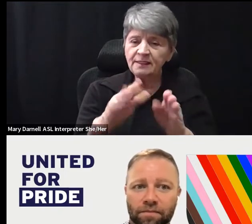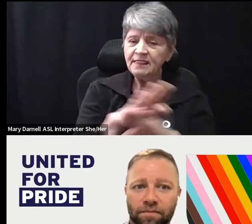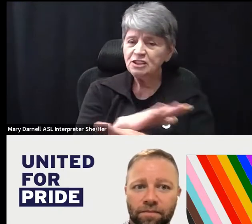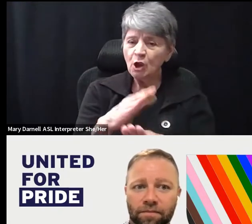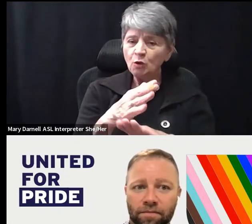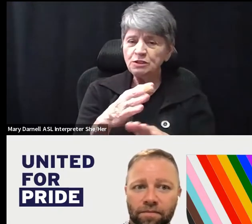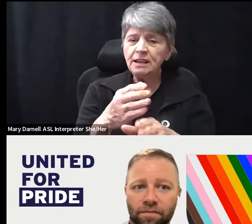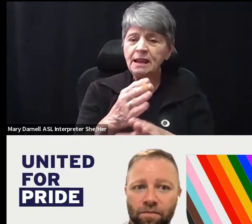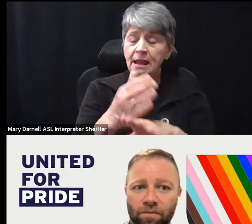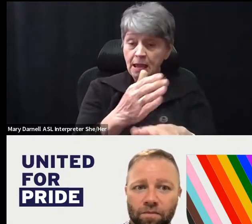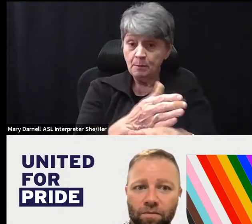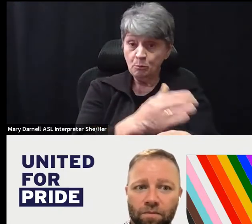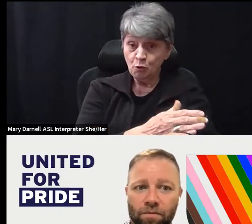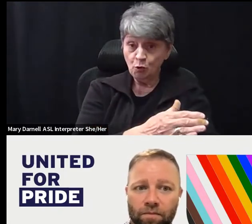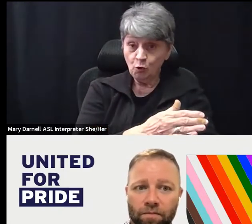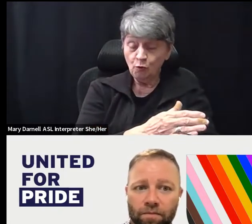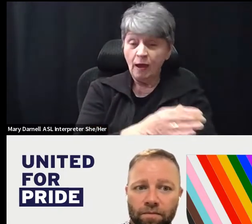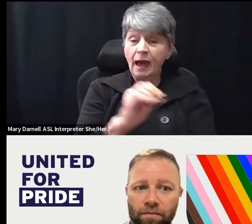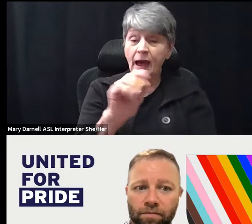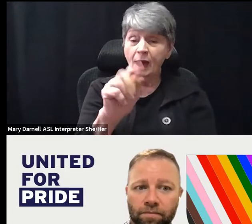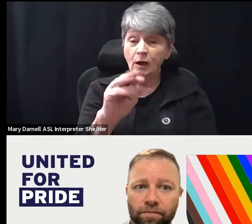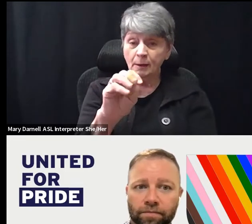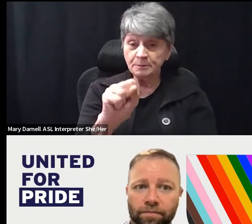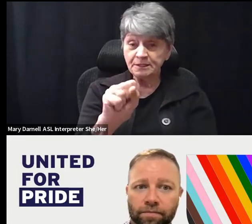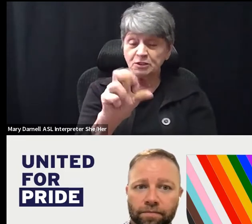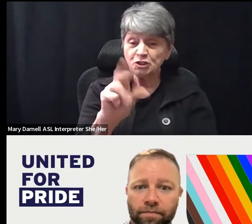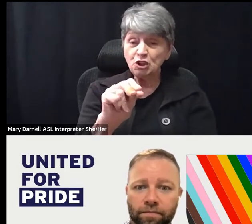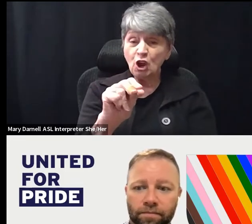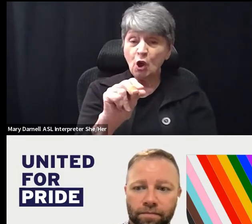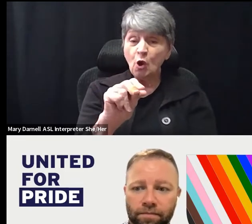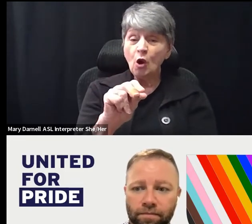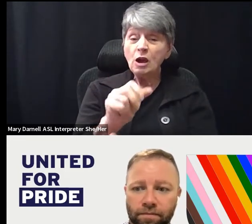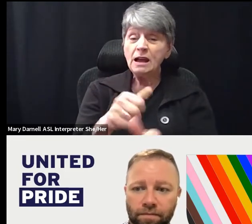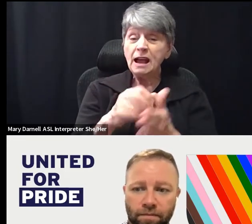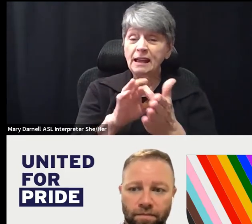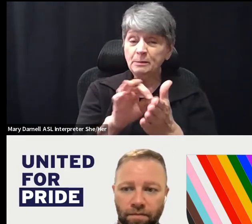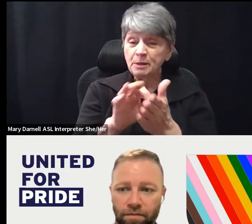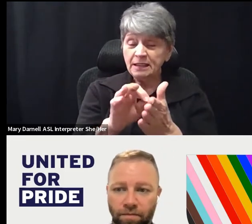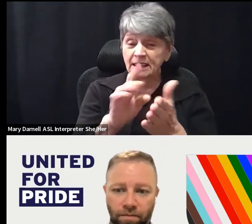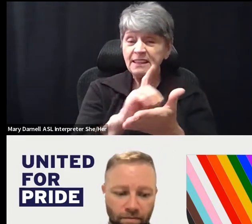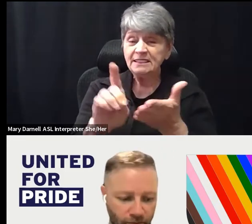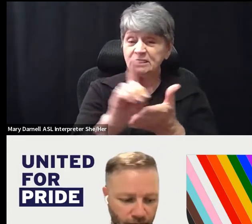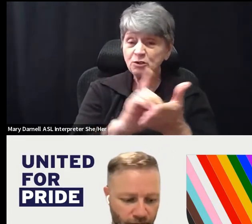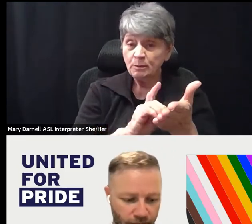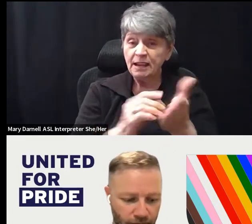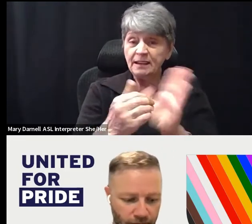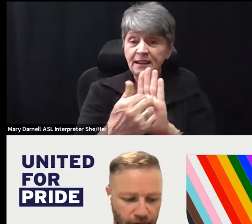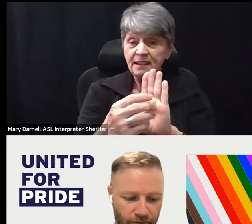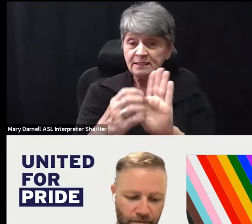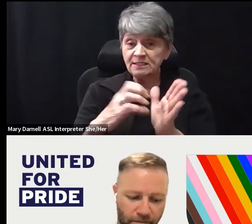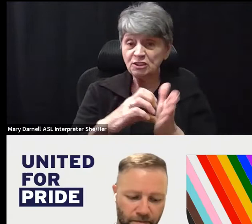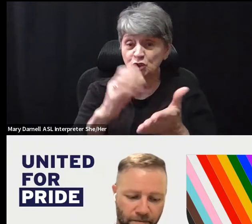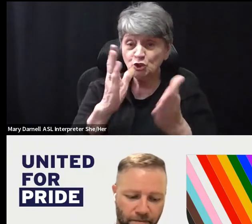outcomes. They lack accountability. They discriminate against students. Some